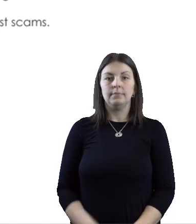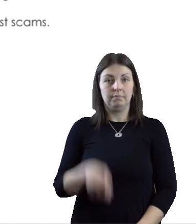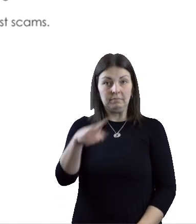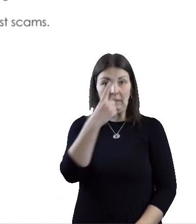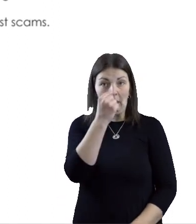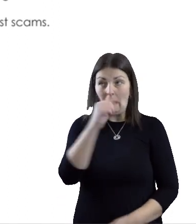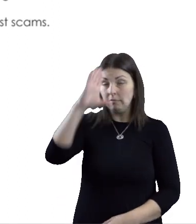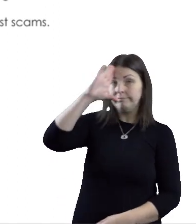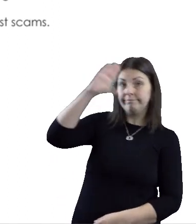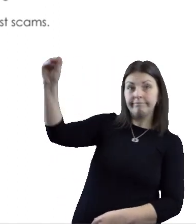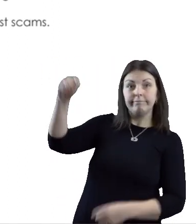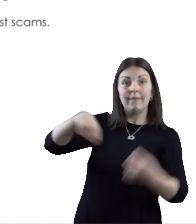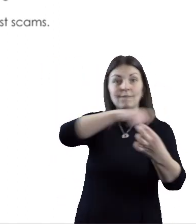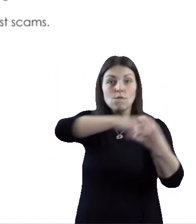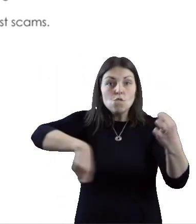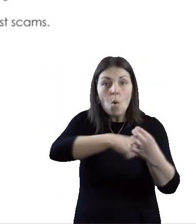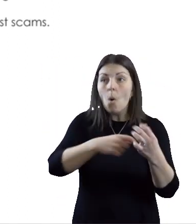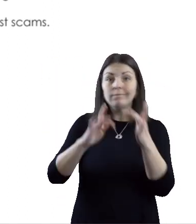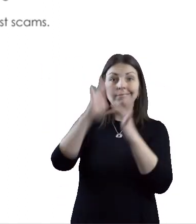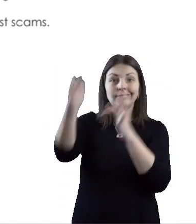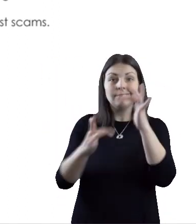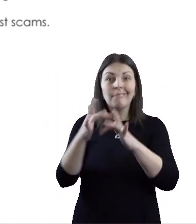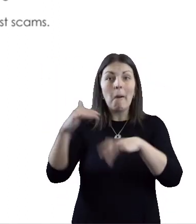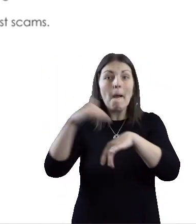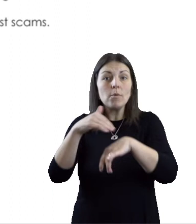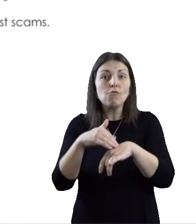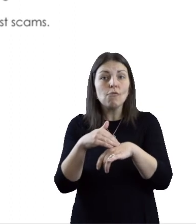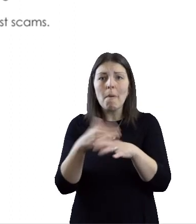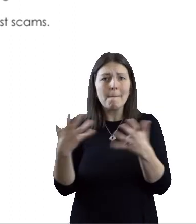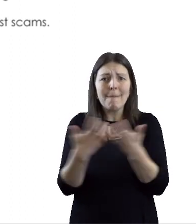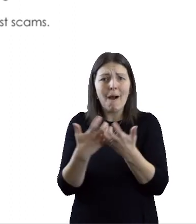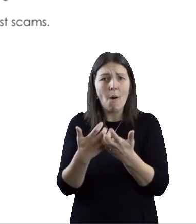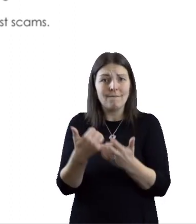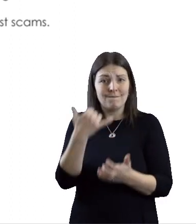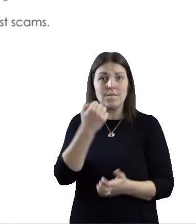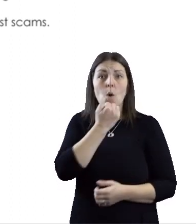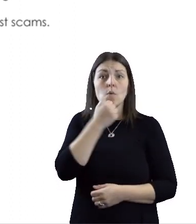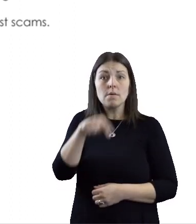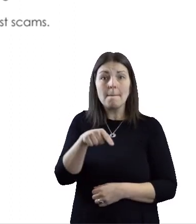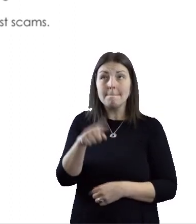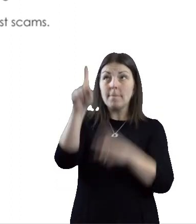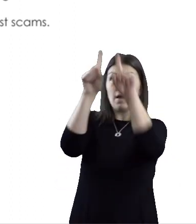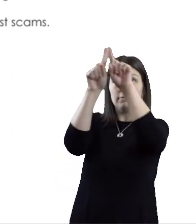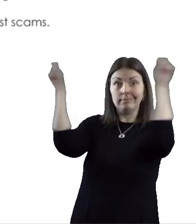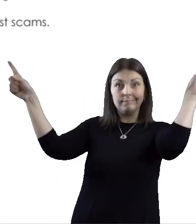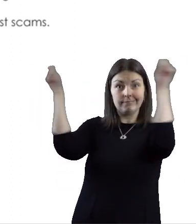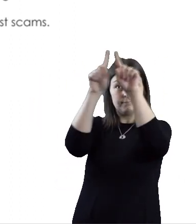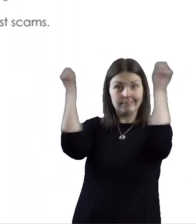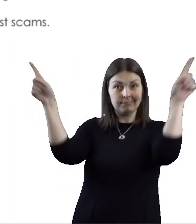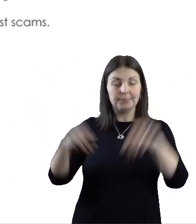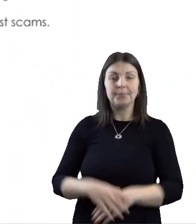You can report fraud and cybercrime by using the phone numbers on the screen. You can report online